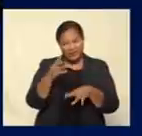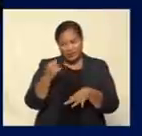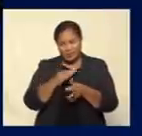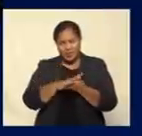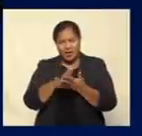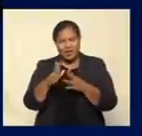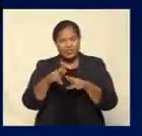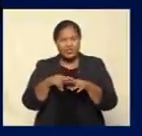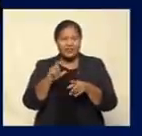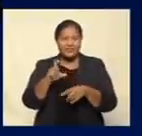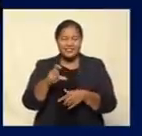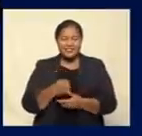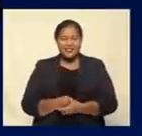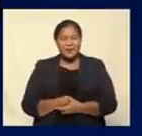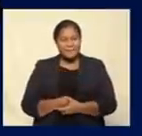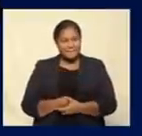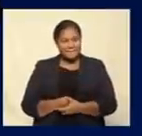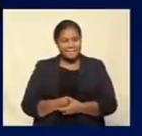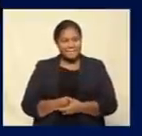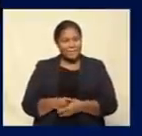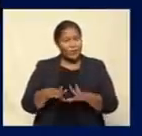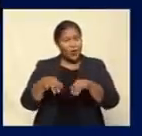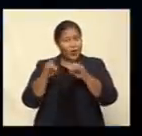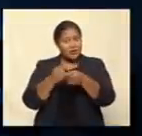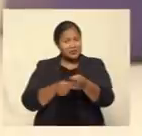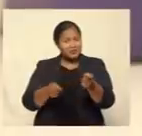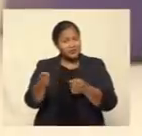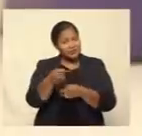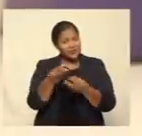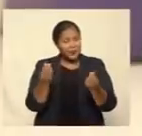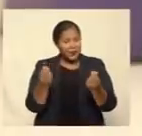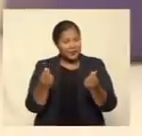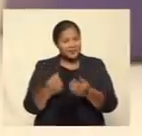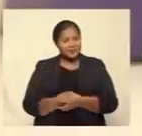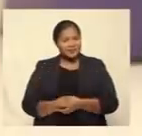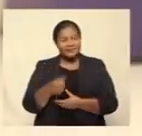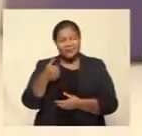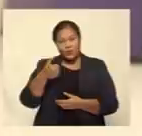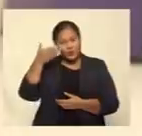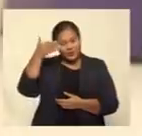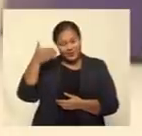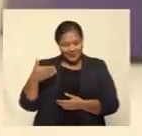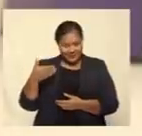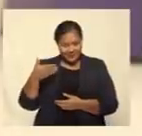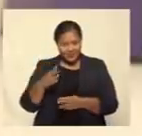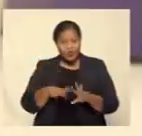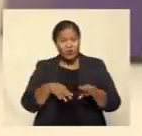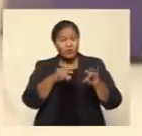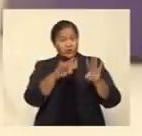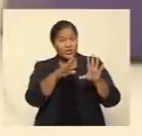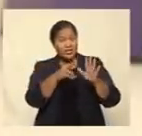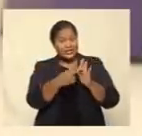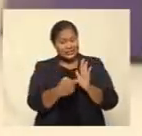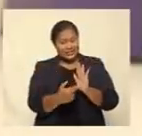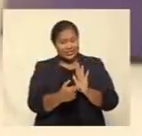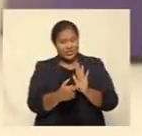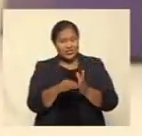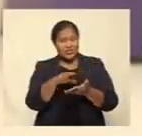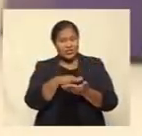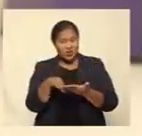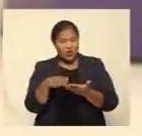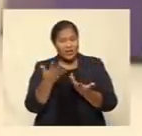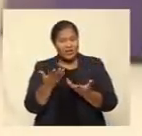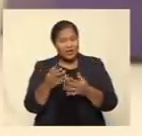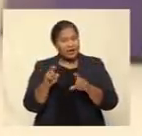with the latest Aussie trade figures from the money markets. Good evening. The Australian and New Zealand dollars were marginally